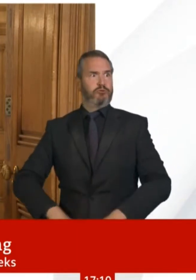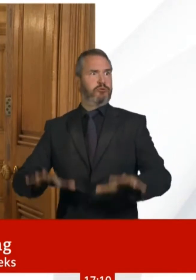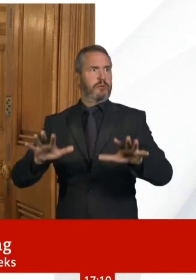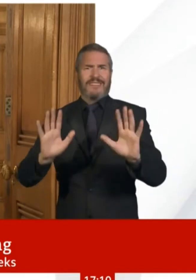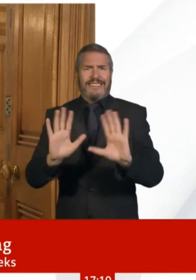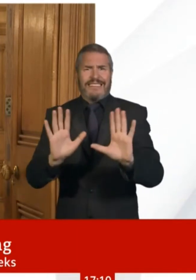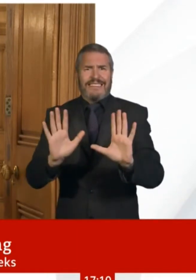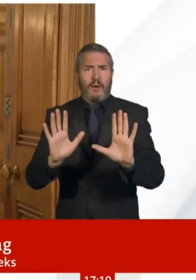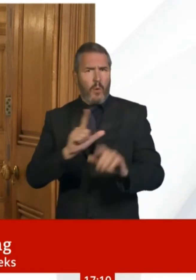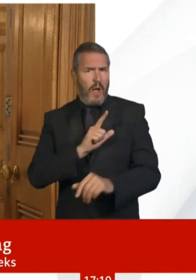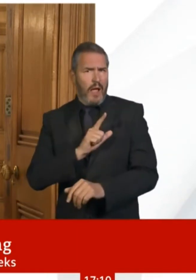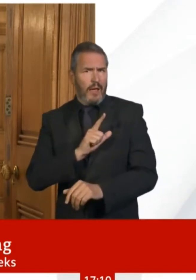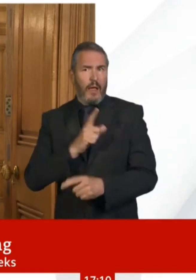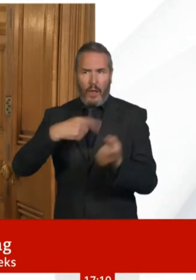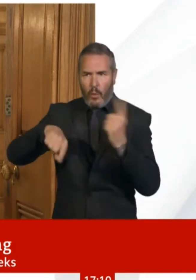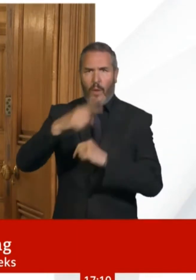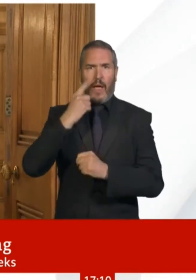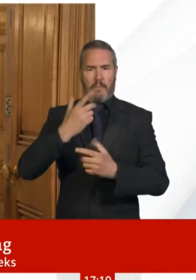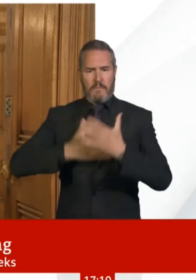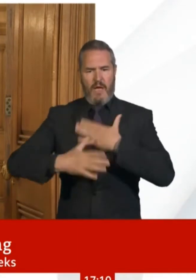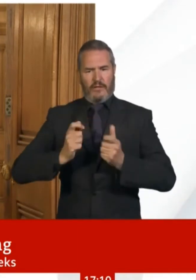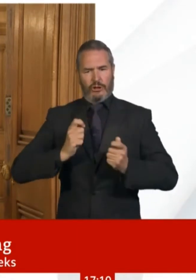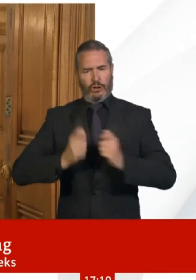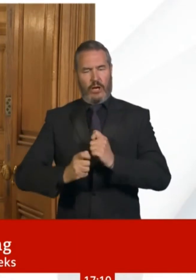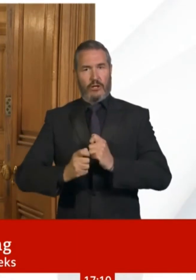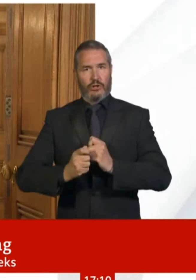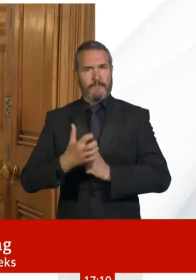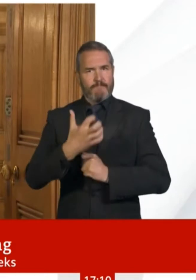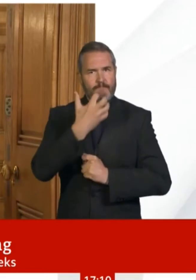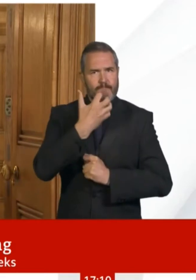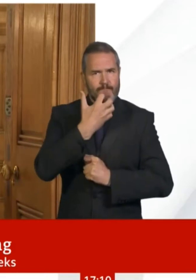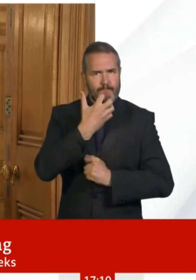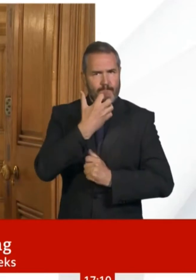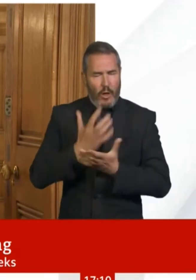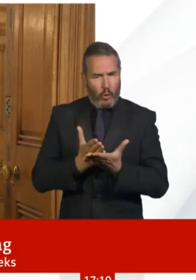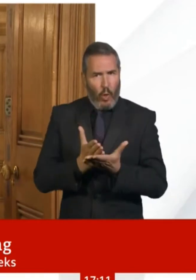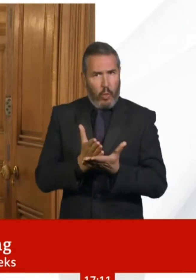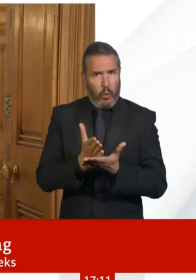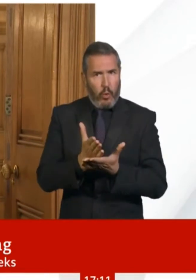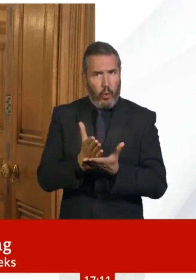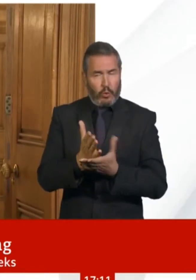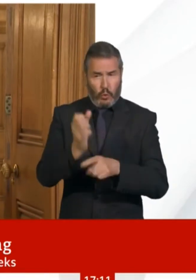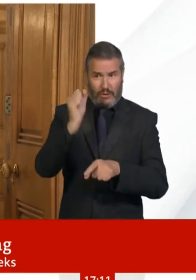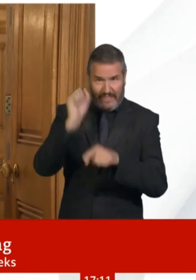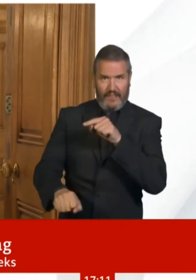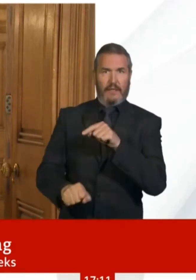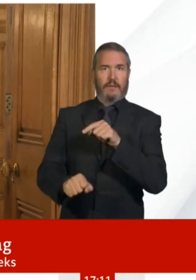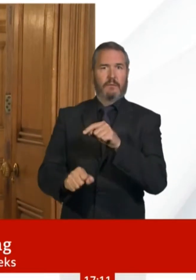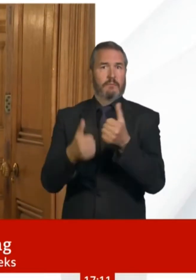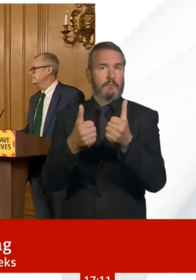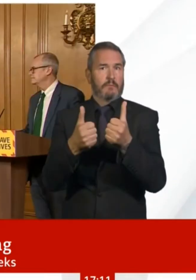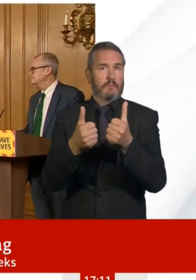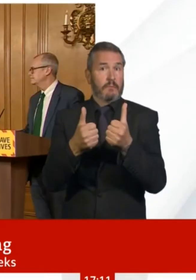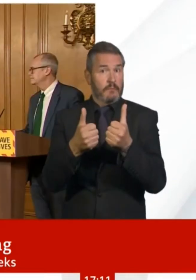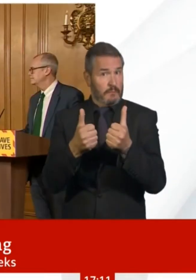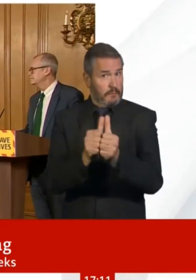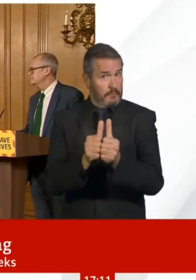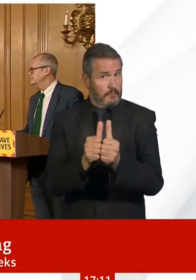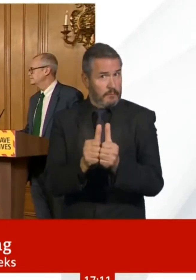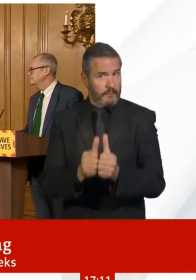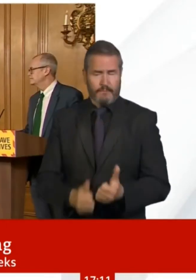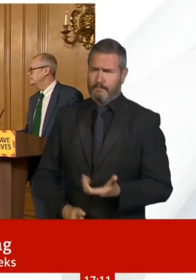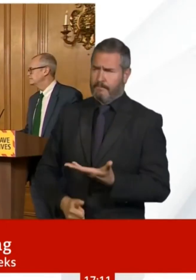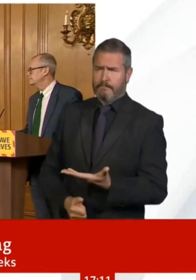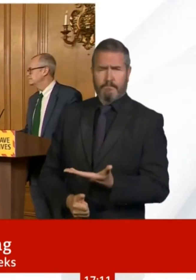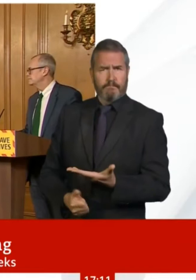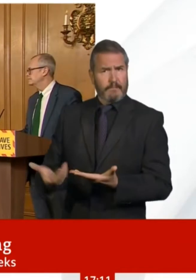Let's stick together, let's see this through, and let's defeat the coronavirus for good. Now, Patrick, I don't know whether you're going to give us some